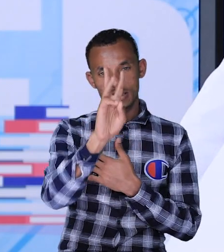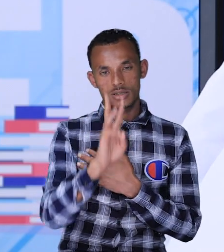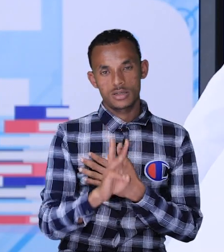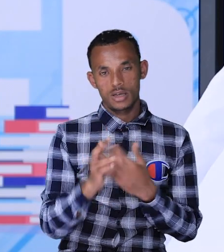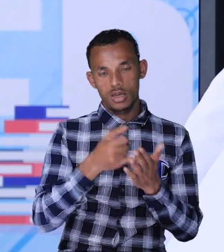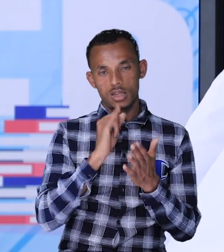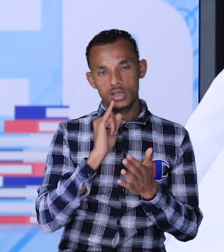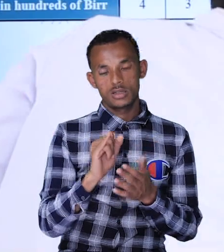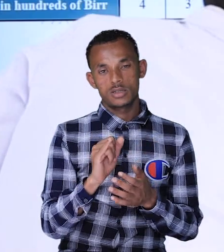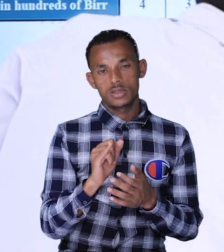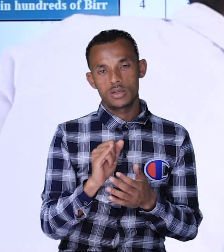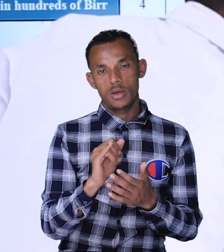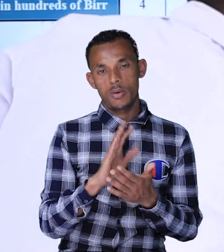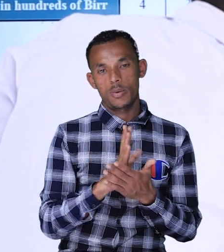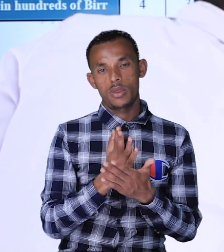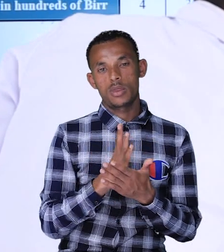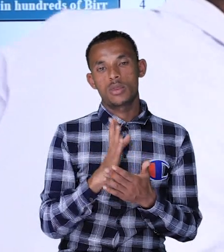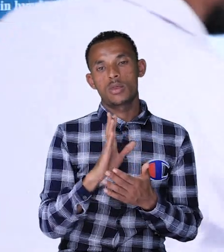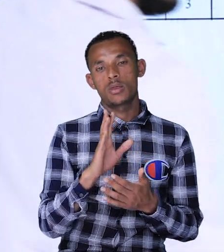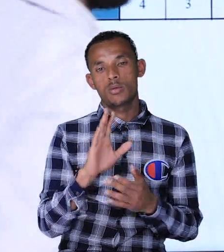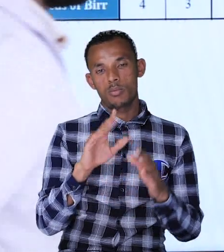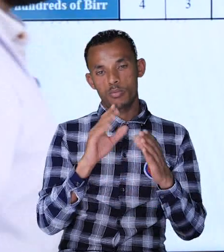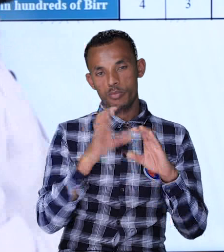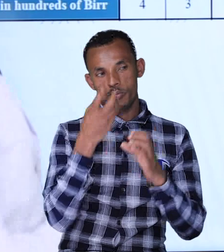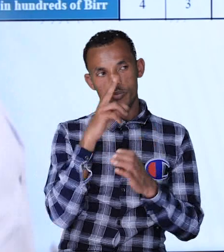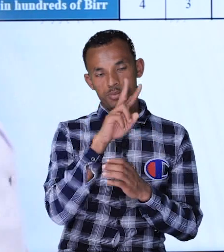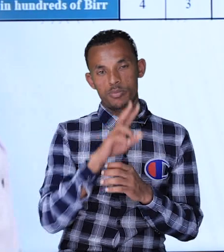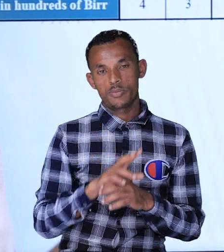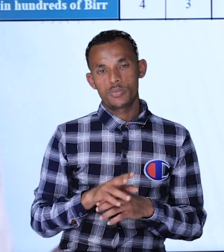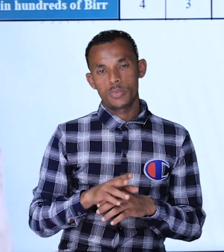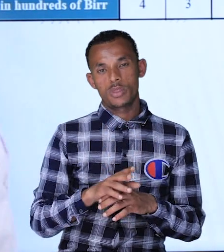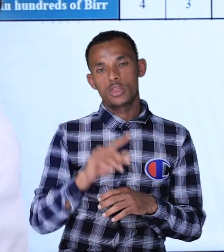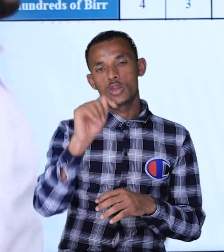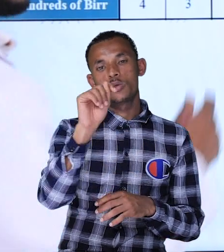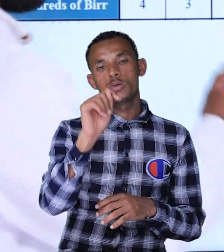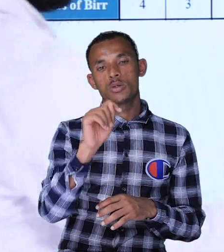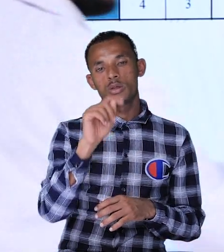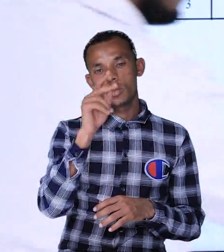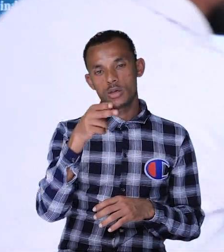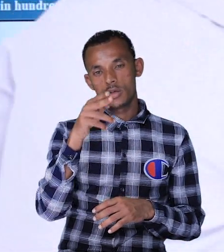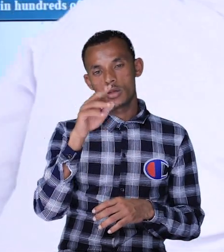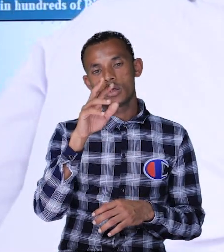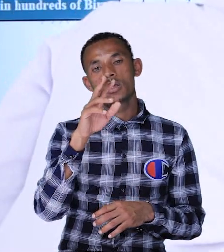is. The sales is 6, this part. On Thursday, the sales is 8.